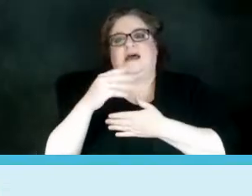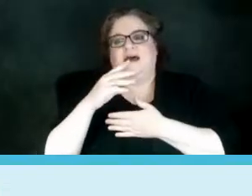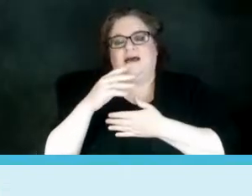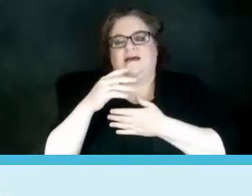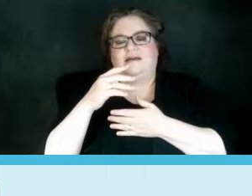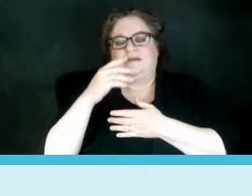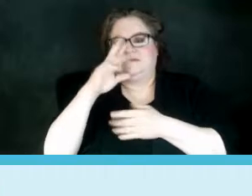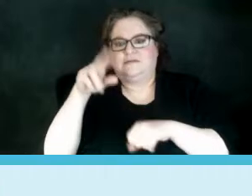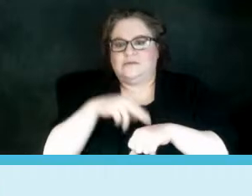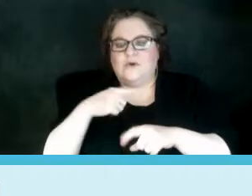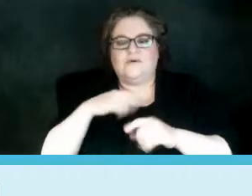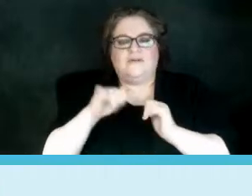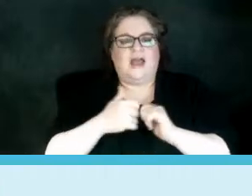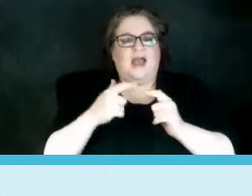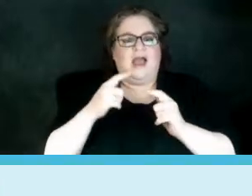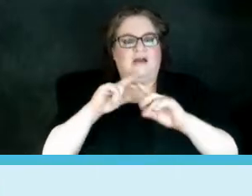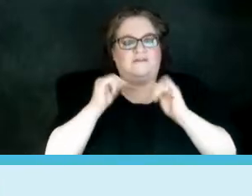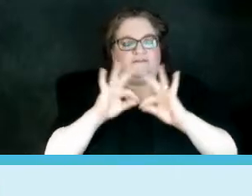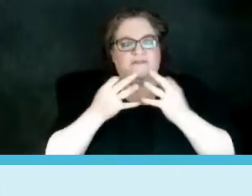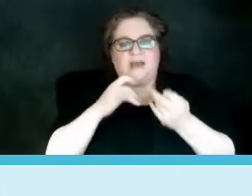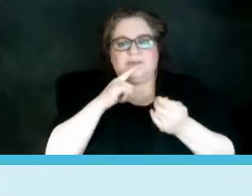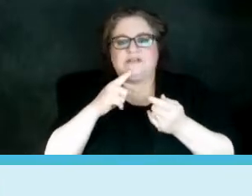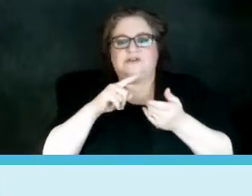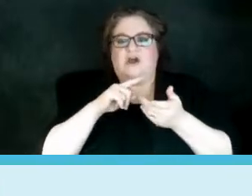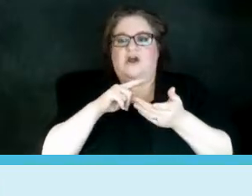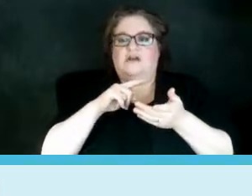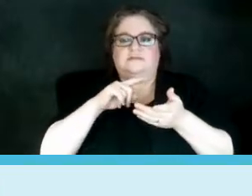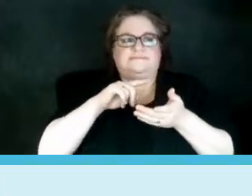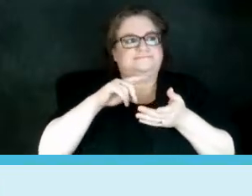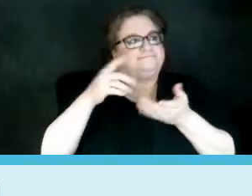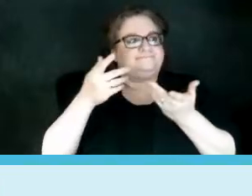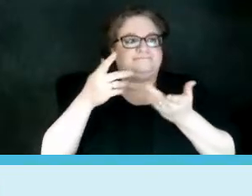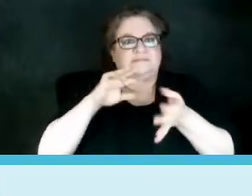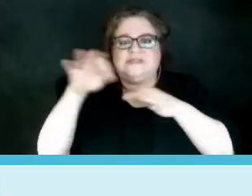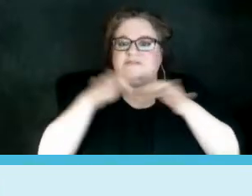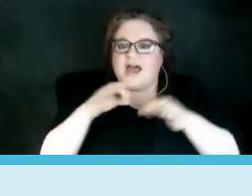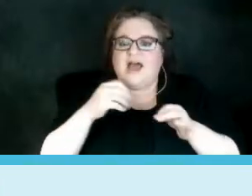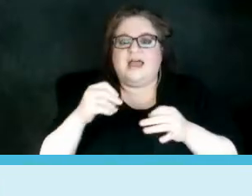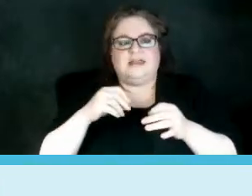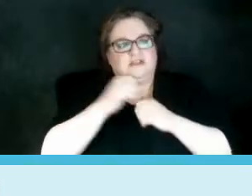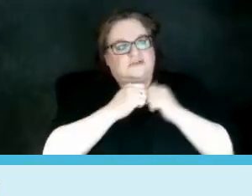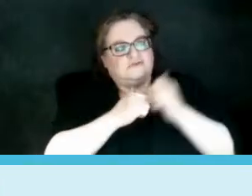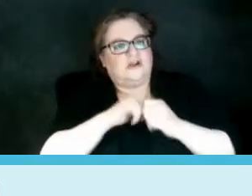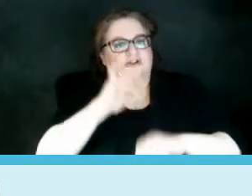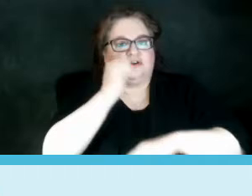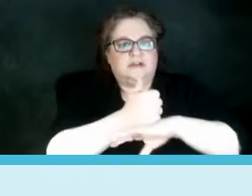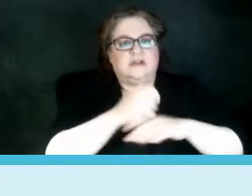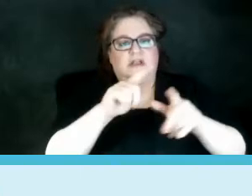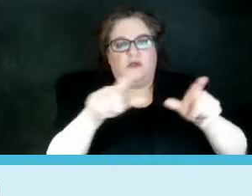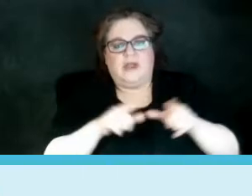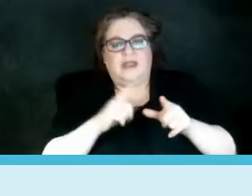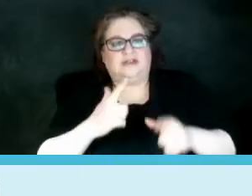how families are traditionally defined and how family structure, family schedule, location, and all those